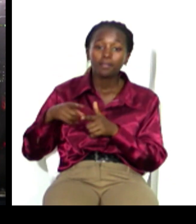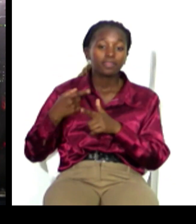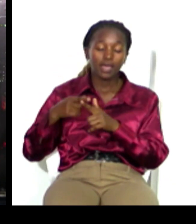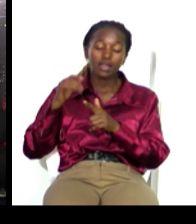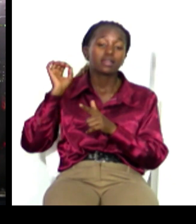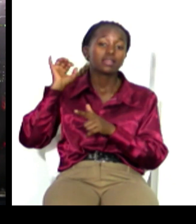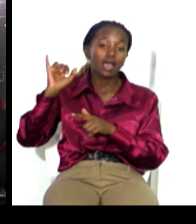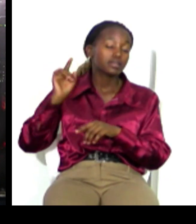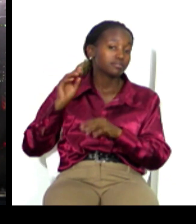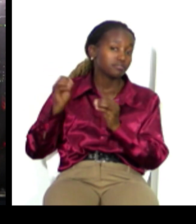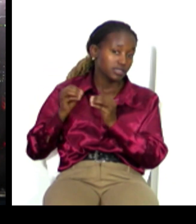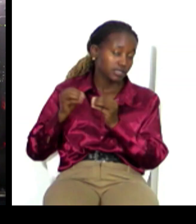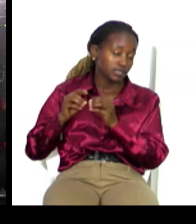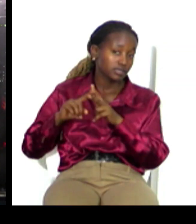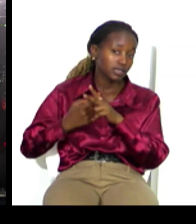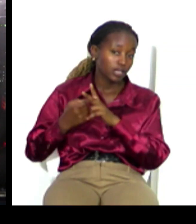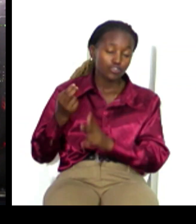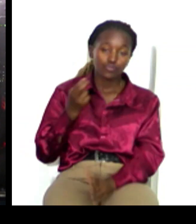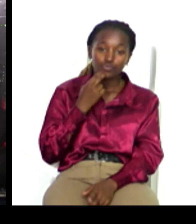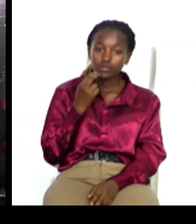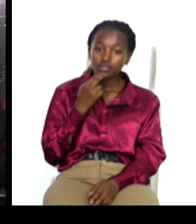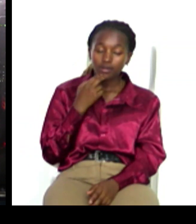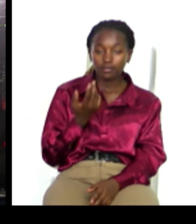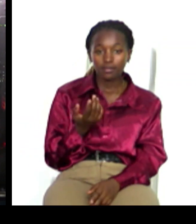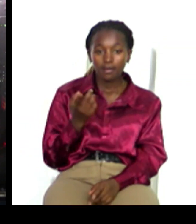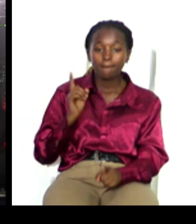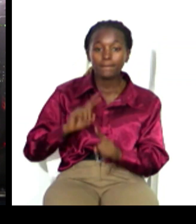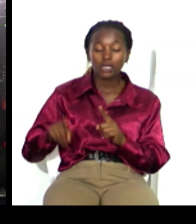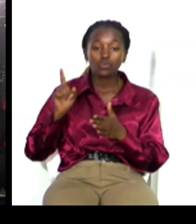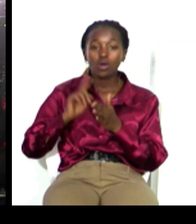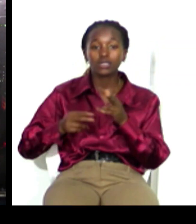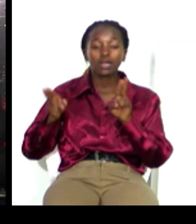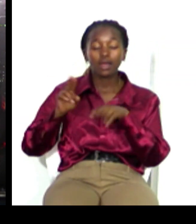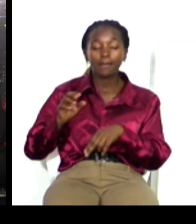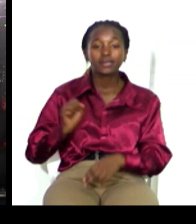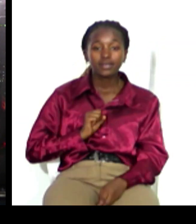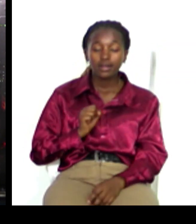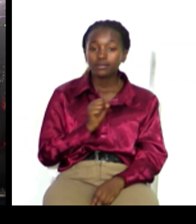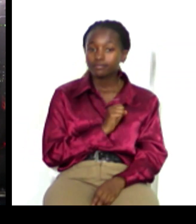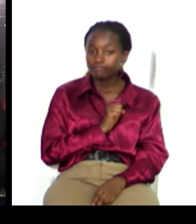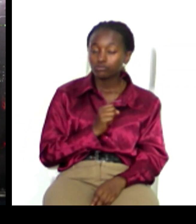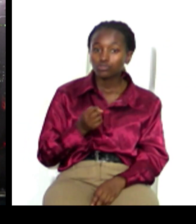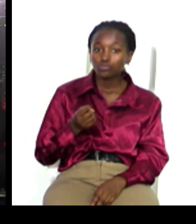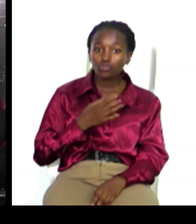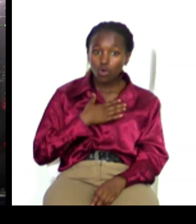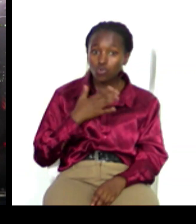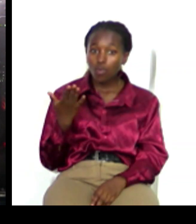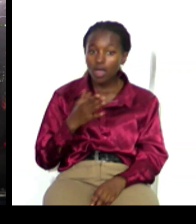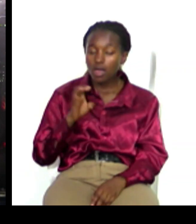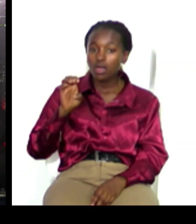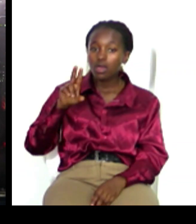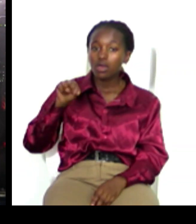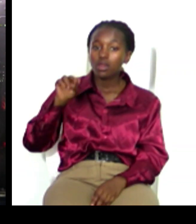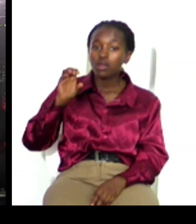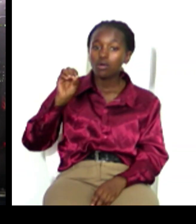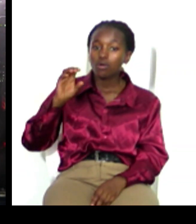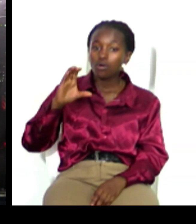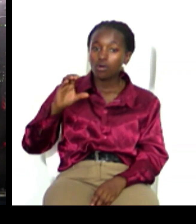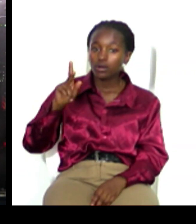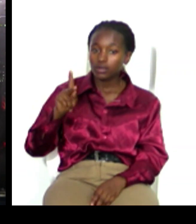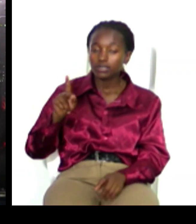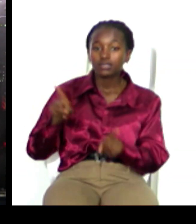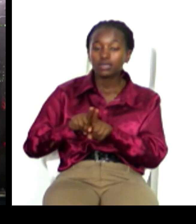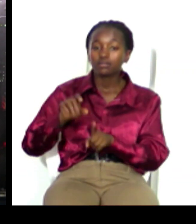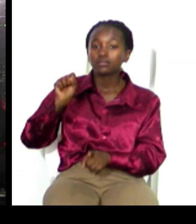ilikuwa inaanza Tuesday. Right. What happened on Senate ilistua watu. The time that Enoch Wambora and Edwin Sifuna